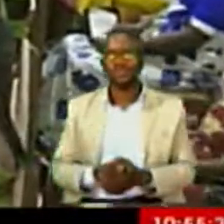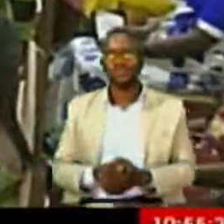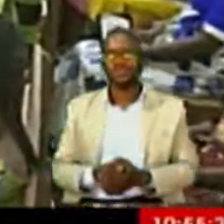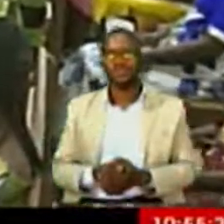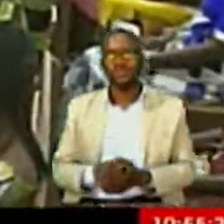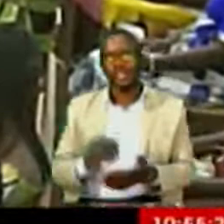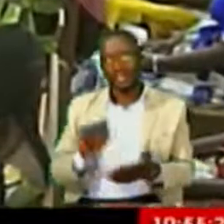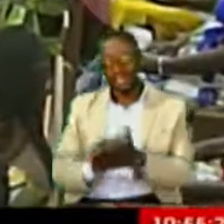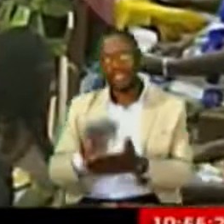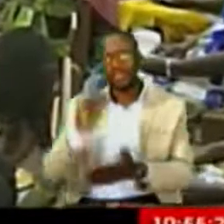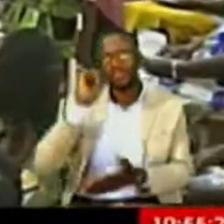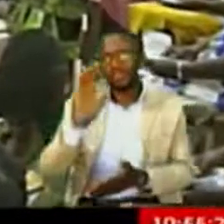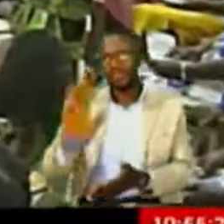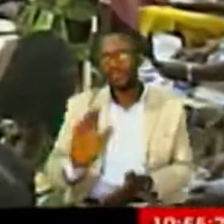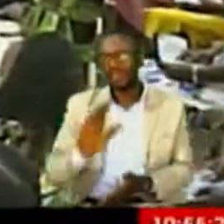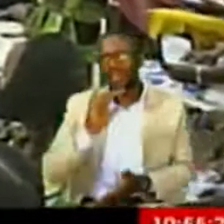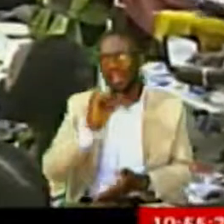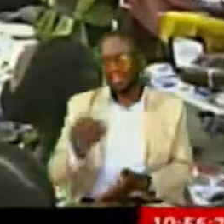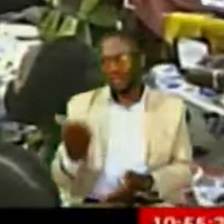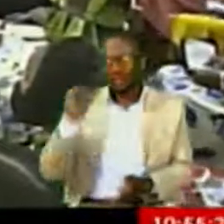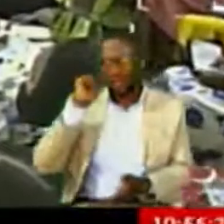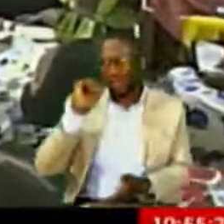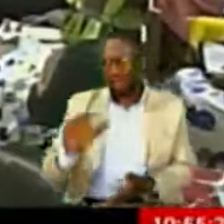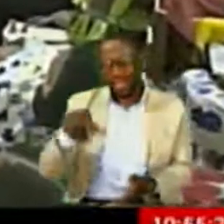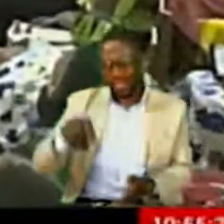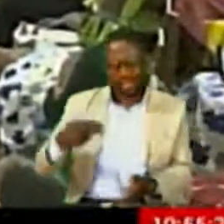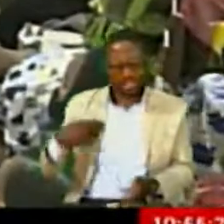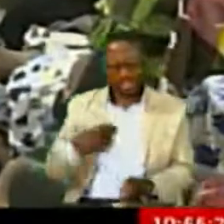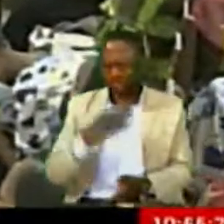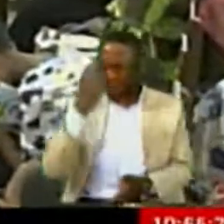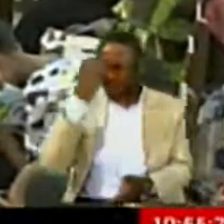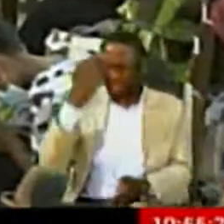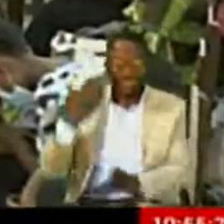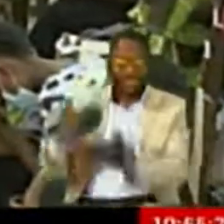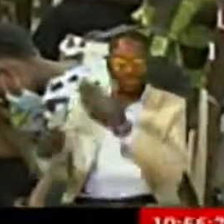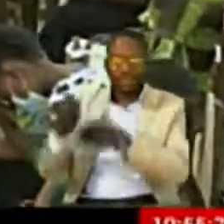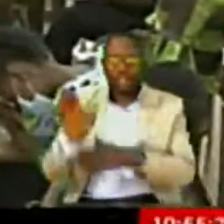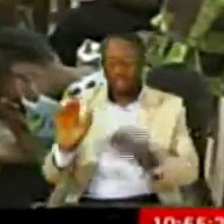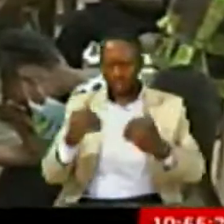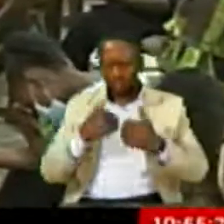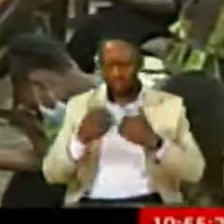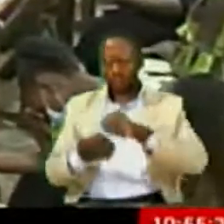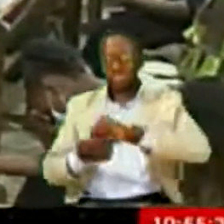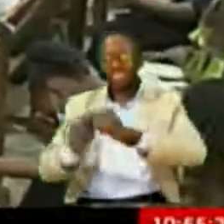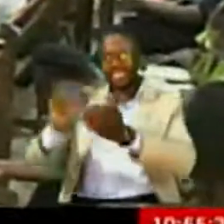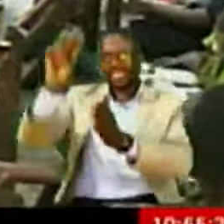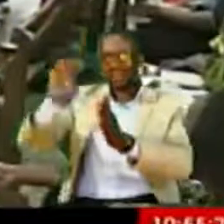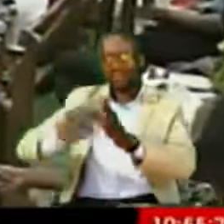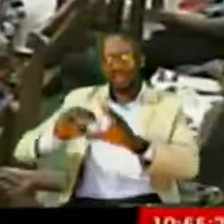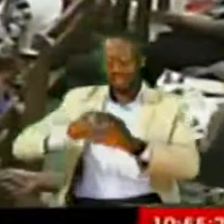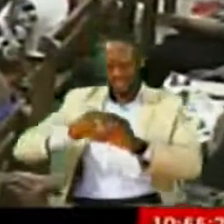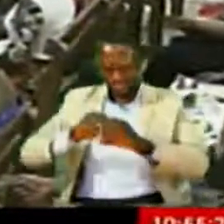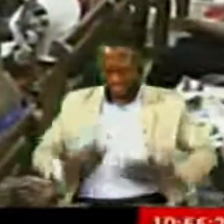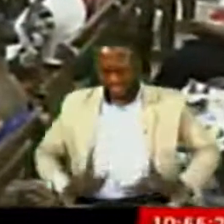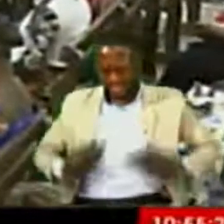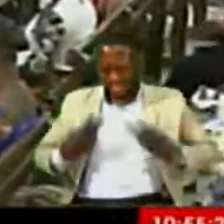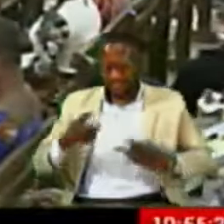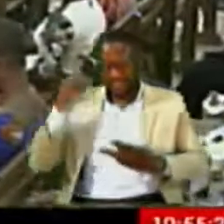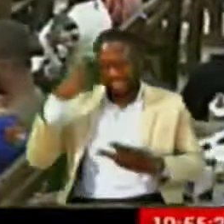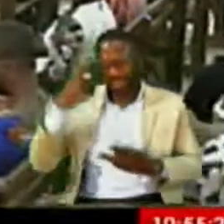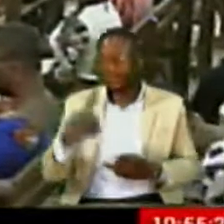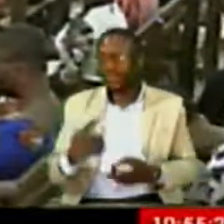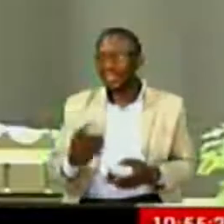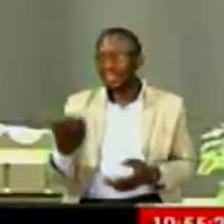Cette femme, ce n'est pas la femme que nous avions connue. This woman is no longer the one we knew before. Something has changed in her cela life. Doit